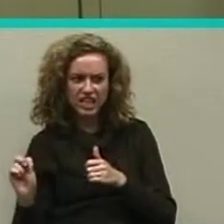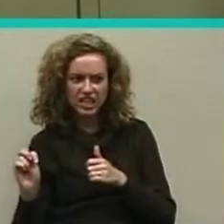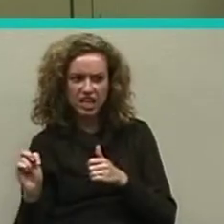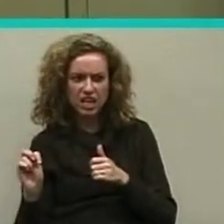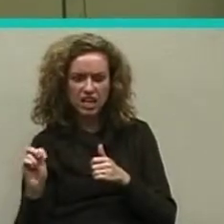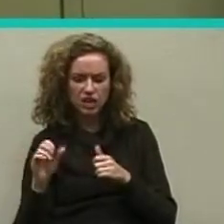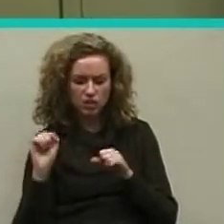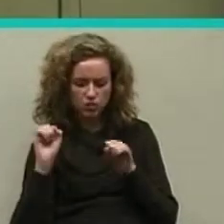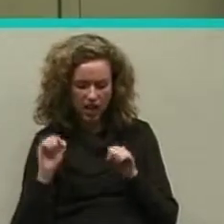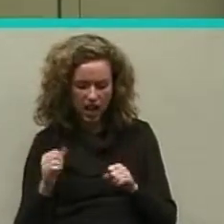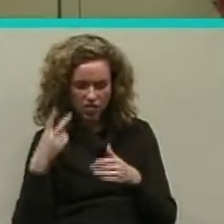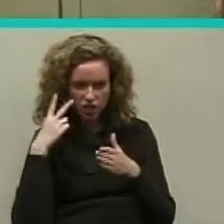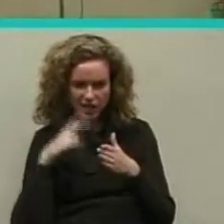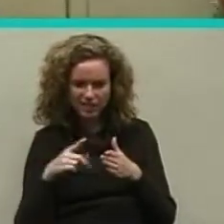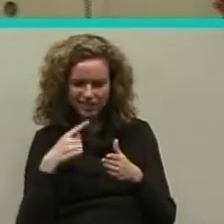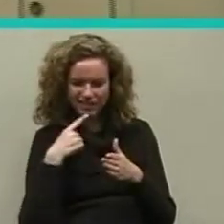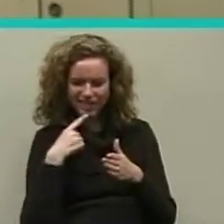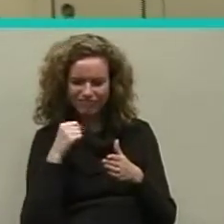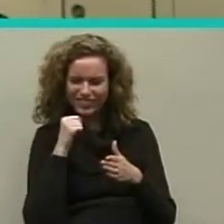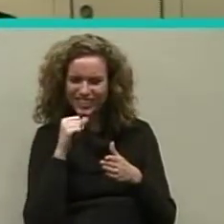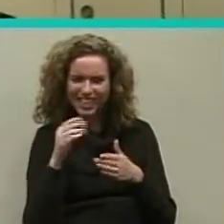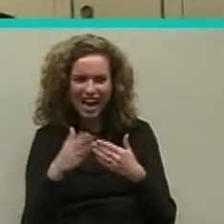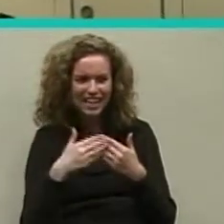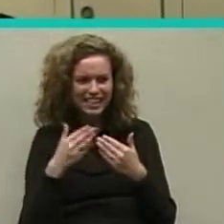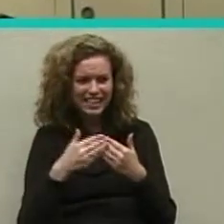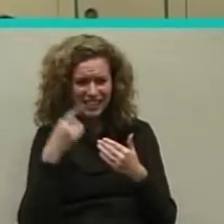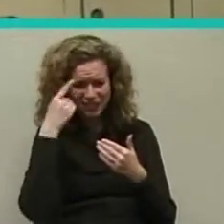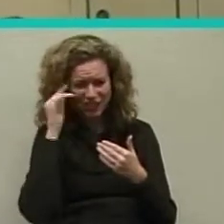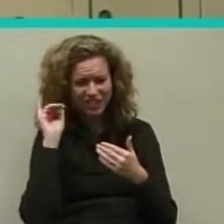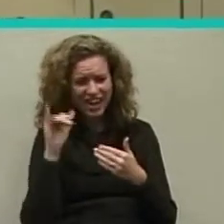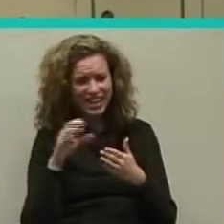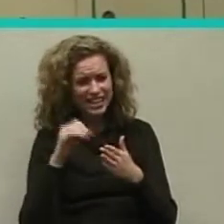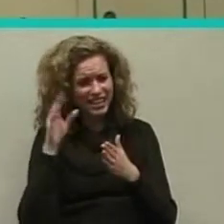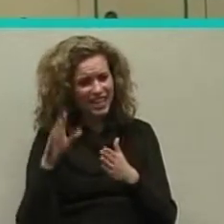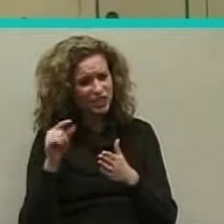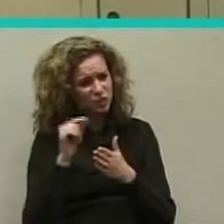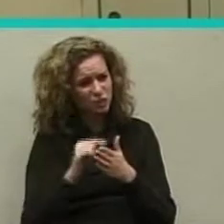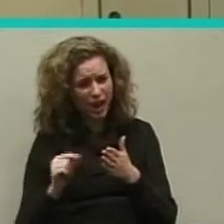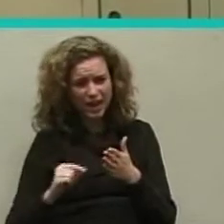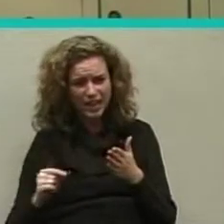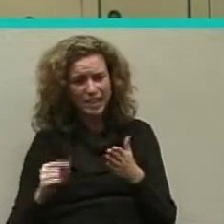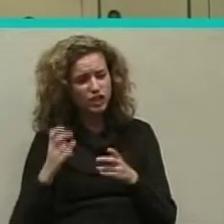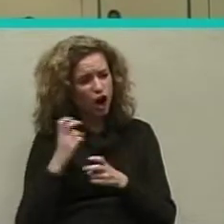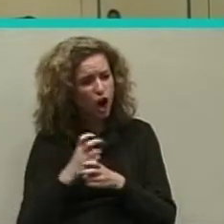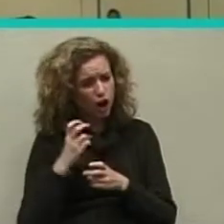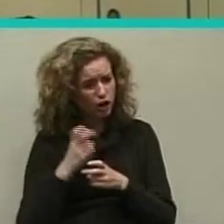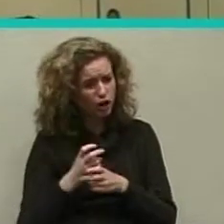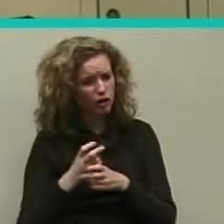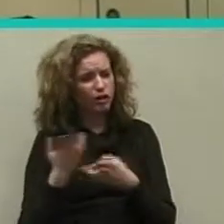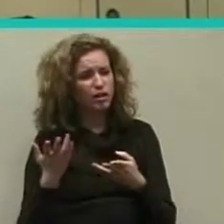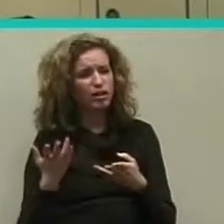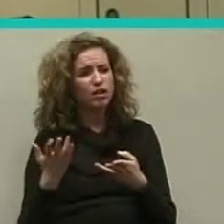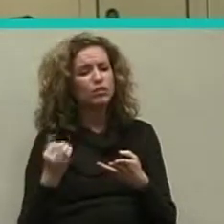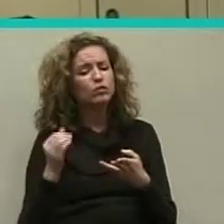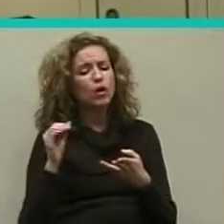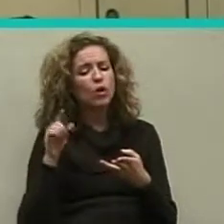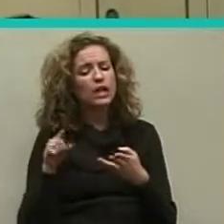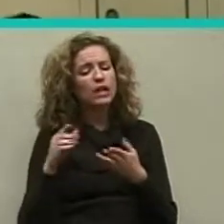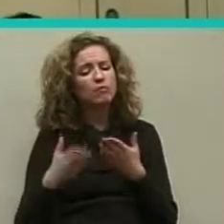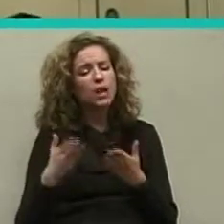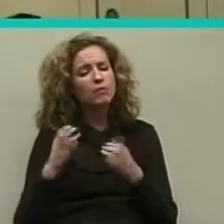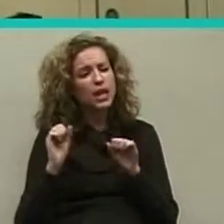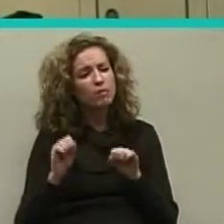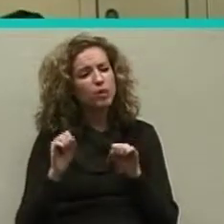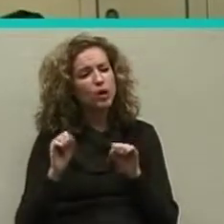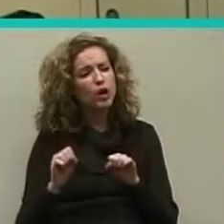can tell this is not an easy task for this kid to put words down on paper. Okay? Now, he might be able to do